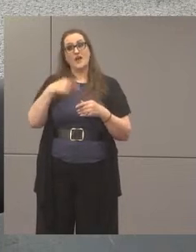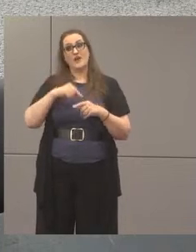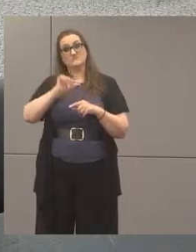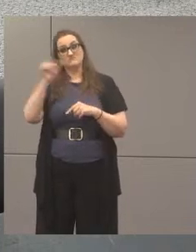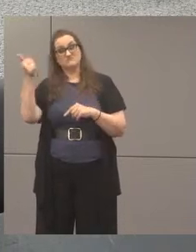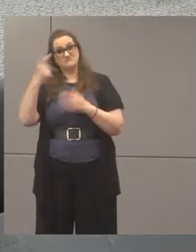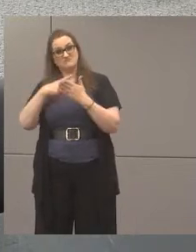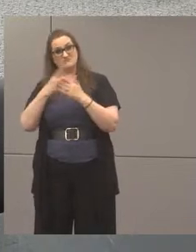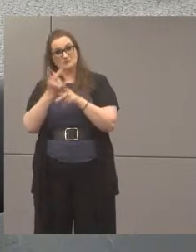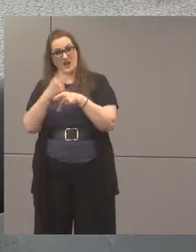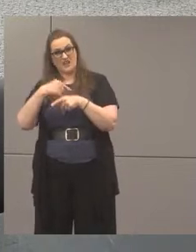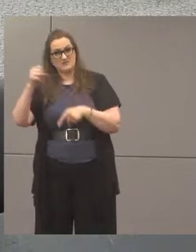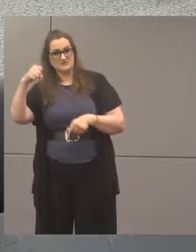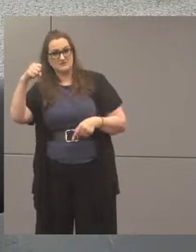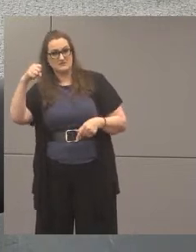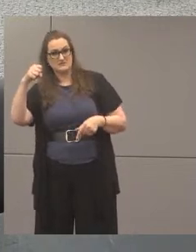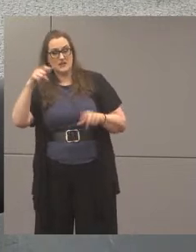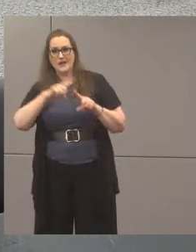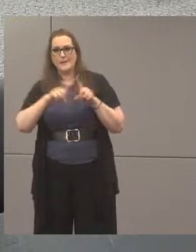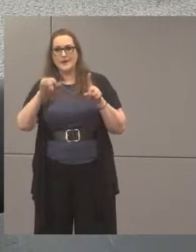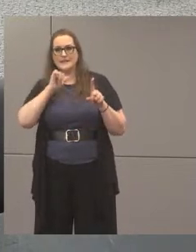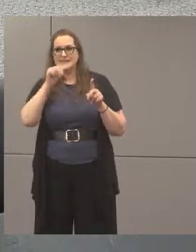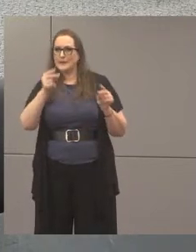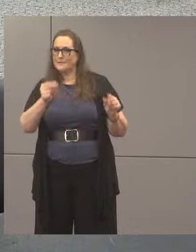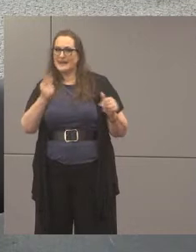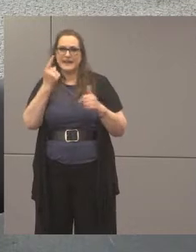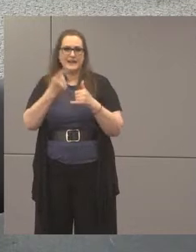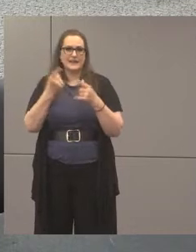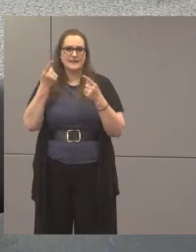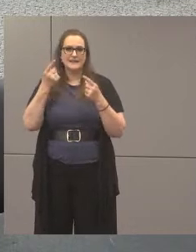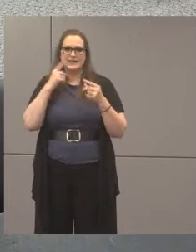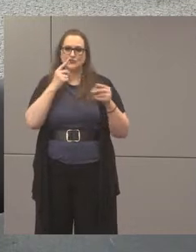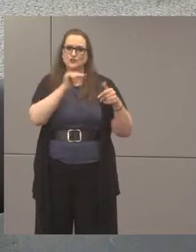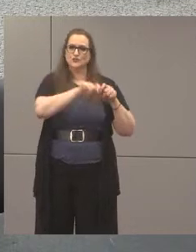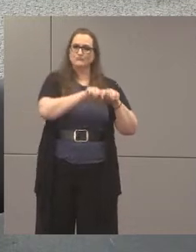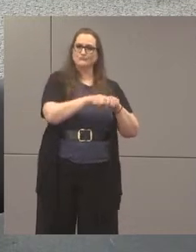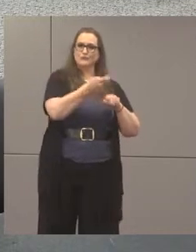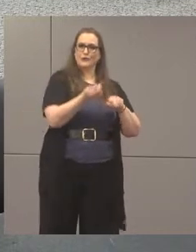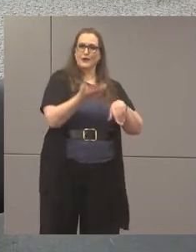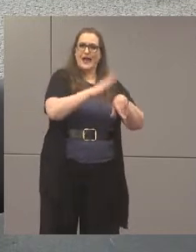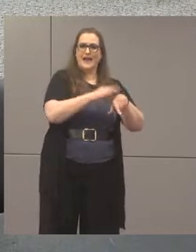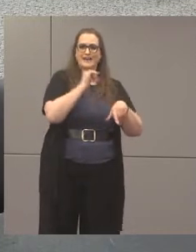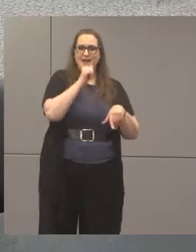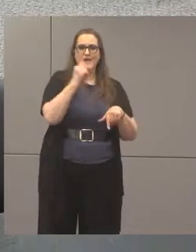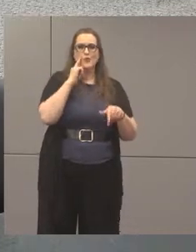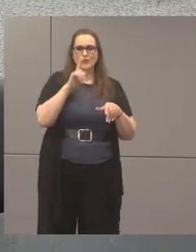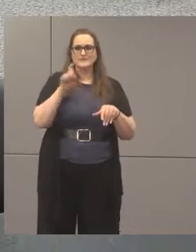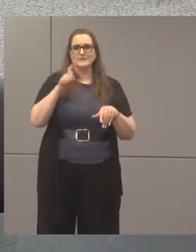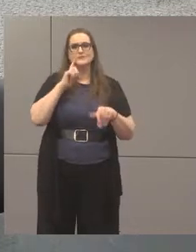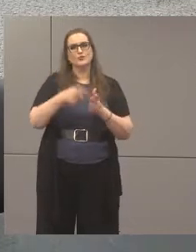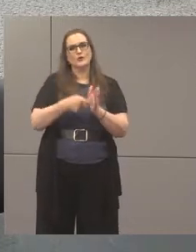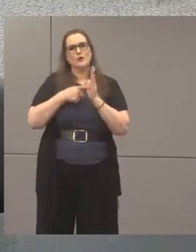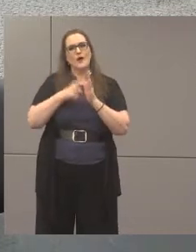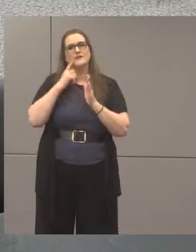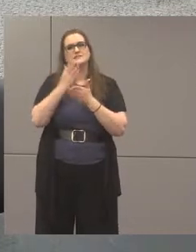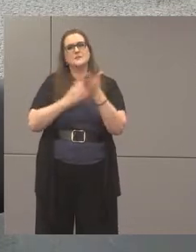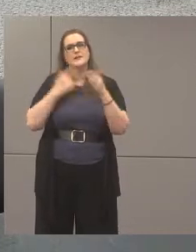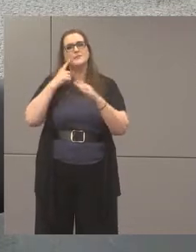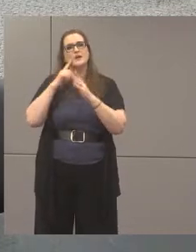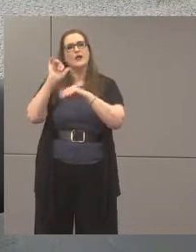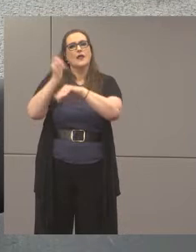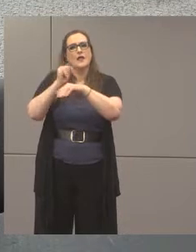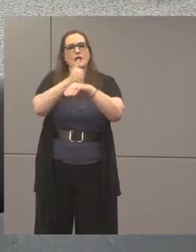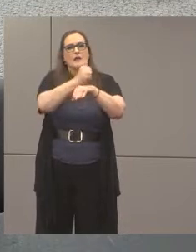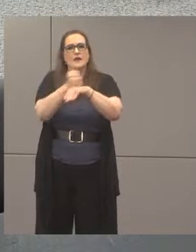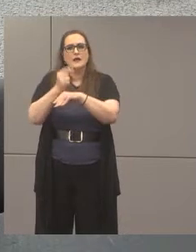products? There are, but it's not immediate to turn them on. It's going to take some time to get those implemented. So for the cost,